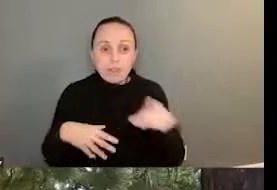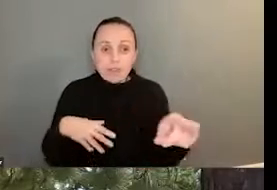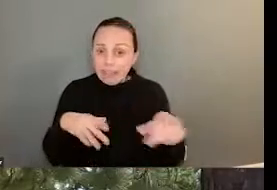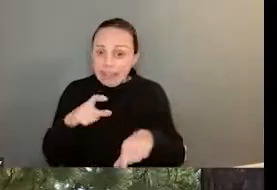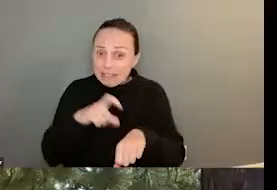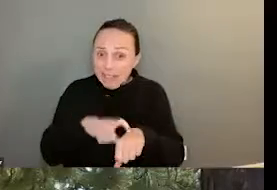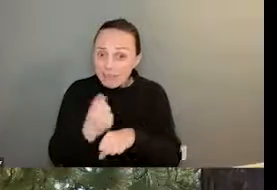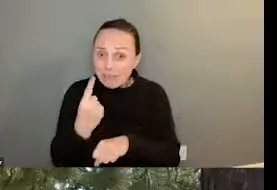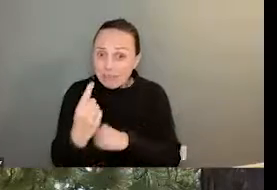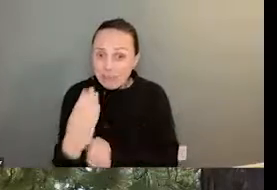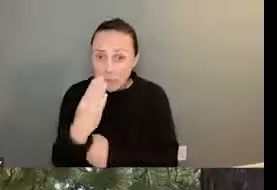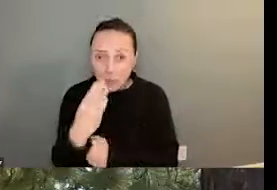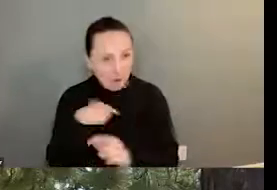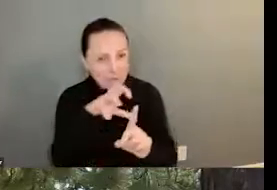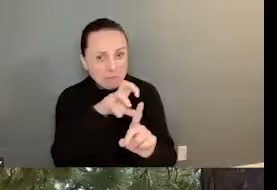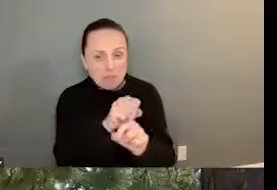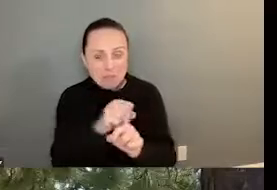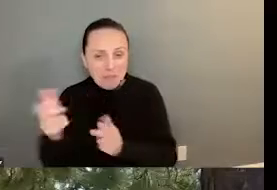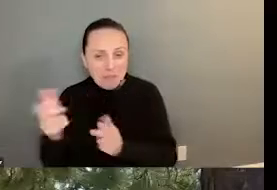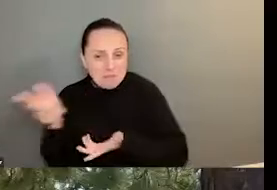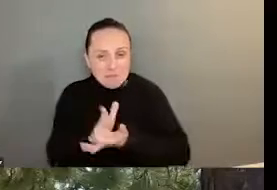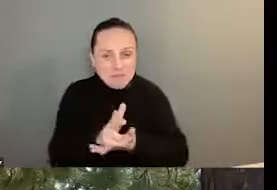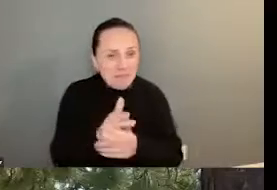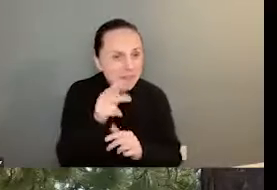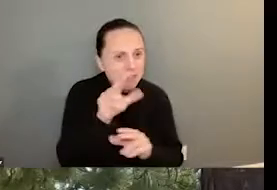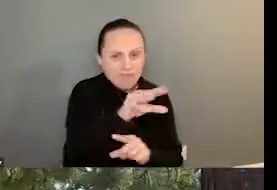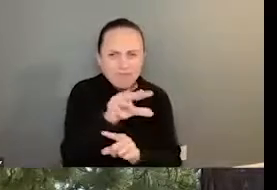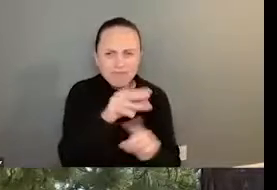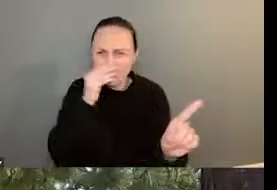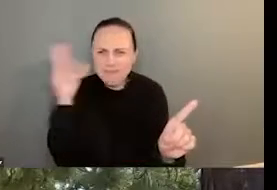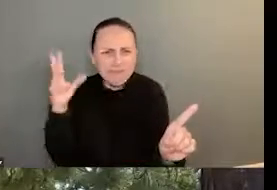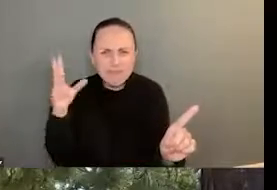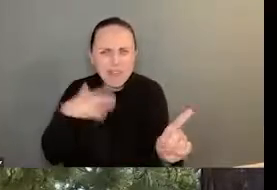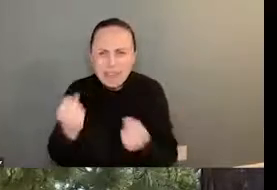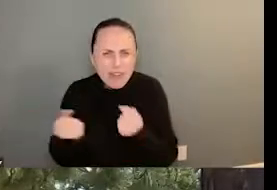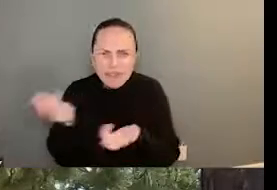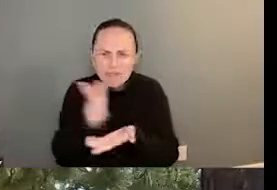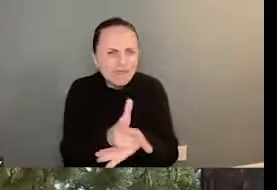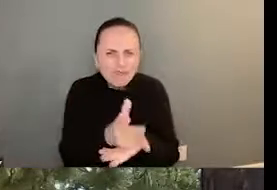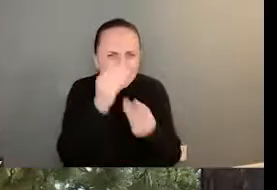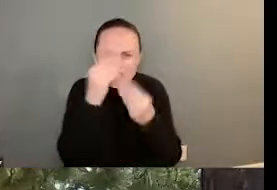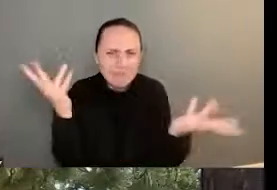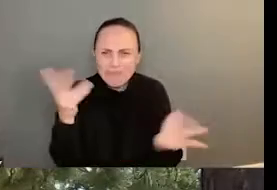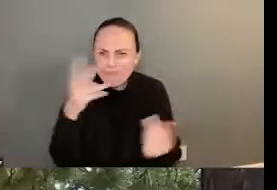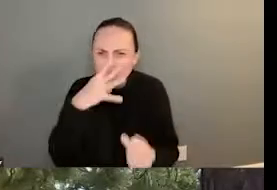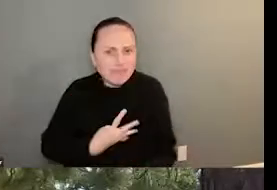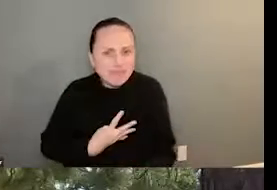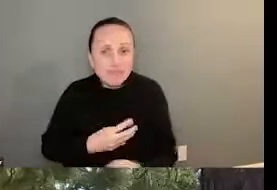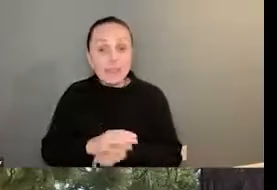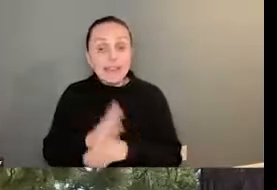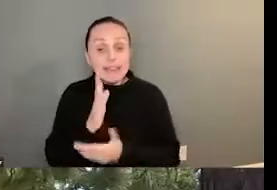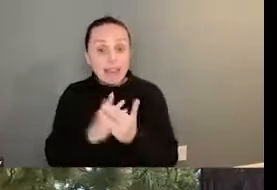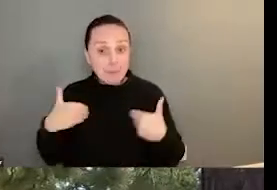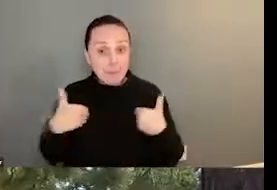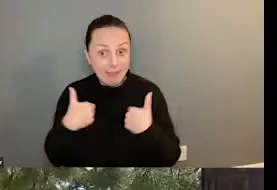a.m. in the morning when I saw them. I pulled up and they could not care less that my car was there. In fact, some of the animals, right, that one